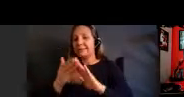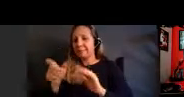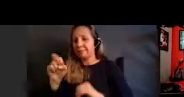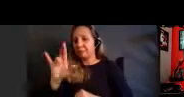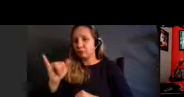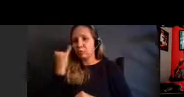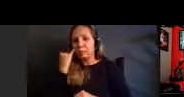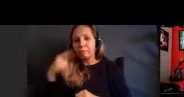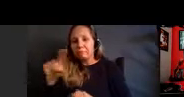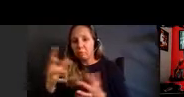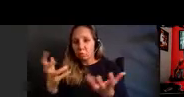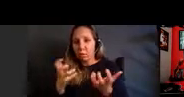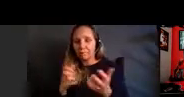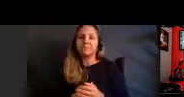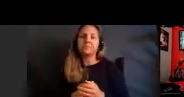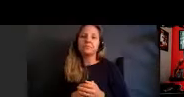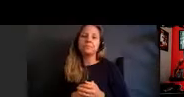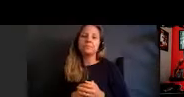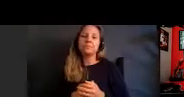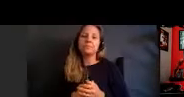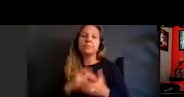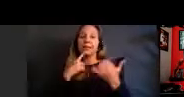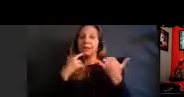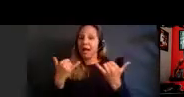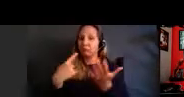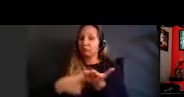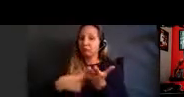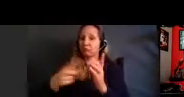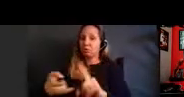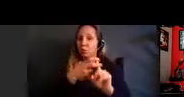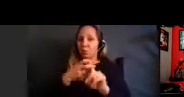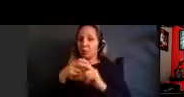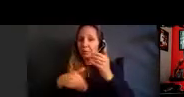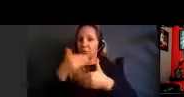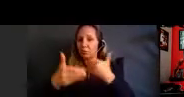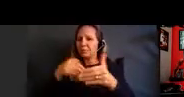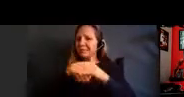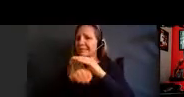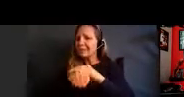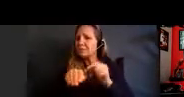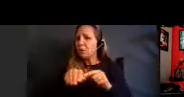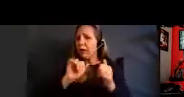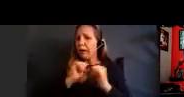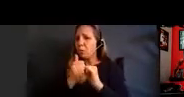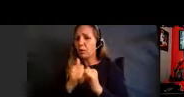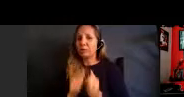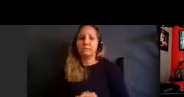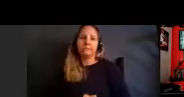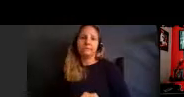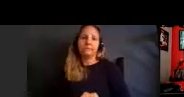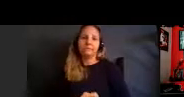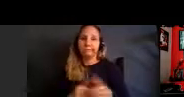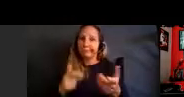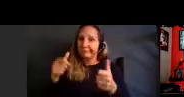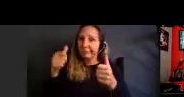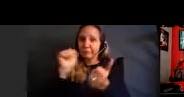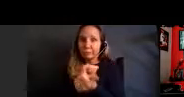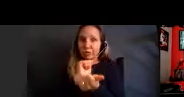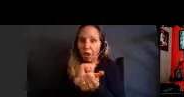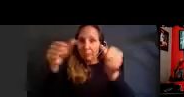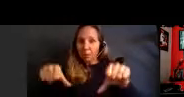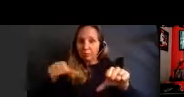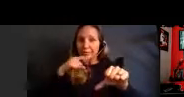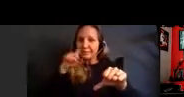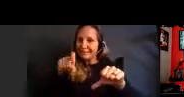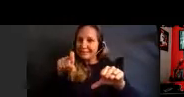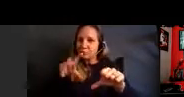you're interested in them. But let's look at the recruitment process and what makes it accessible. Writing an inclusive job posting.